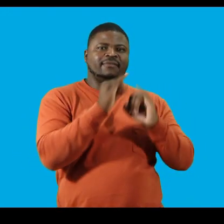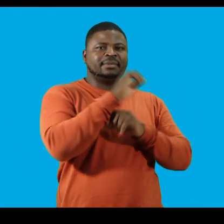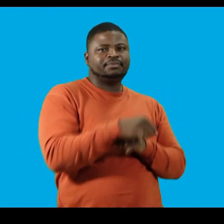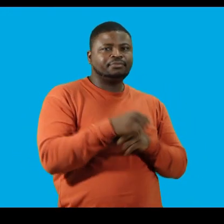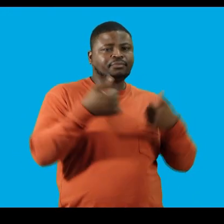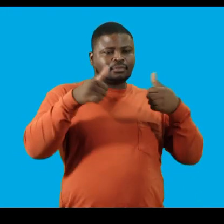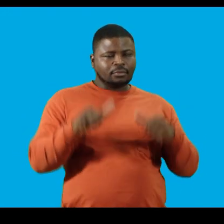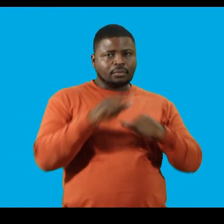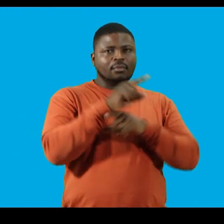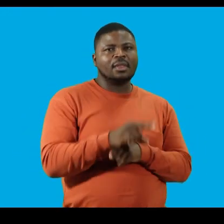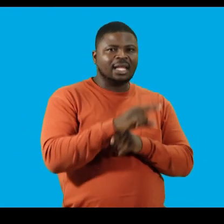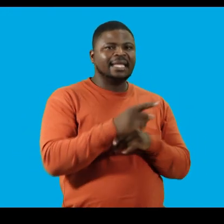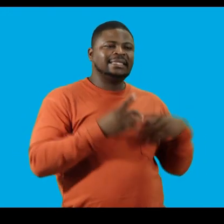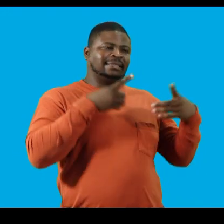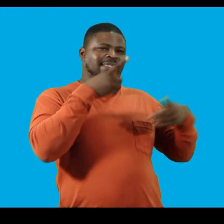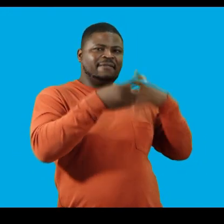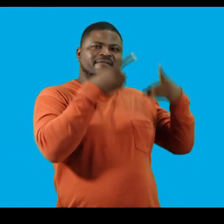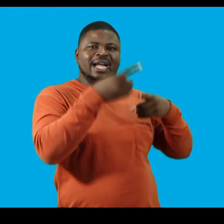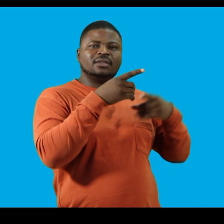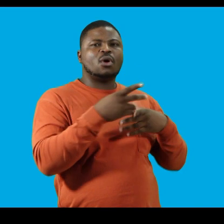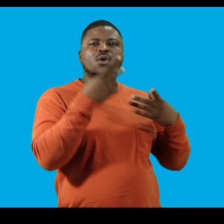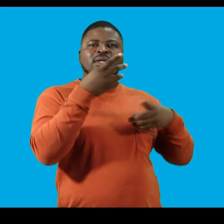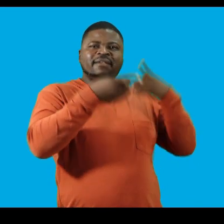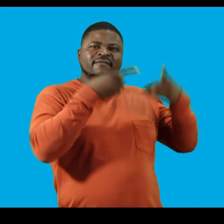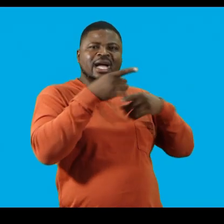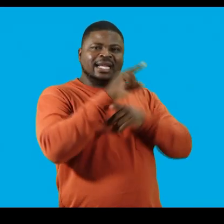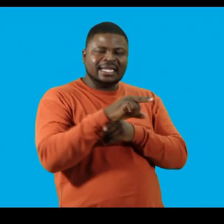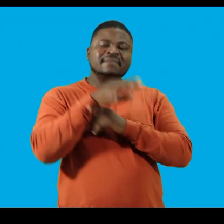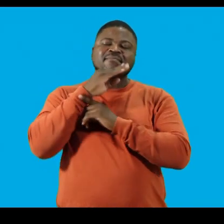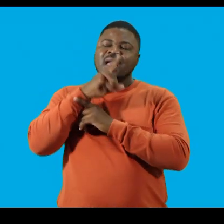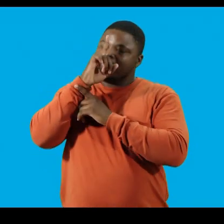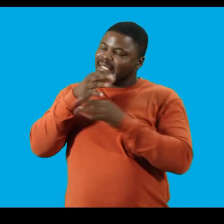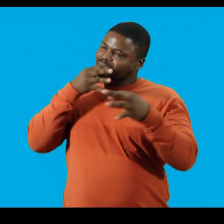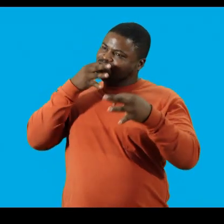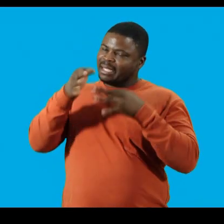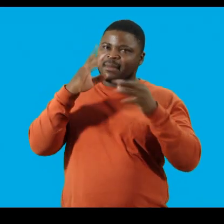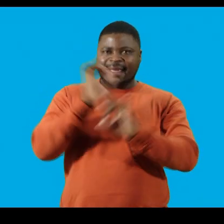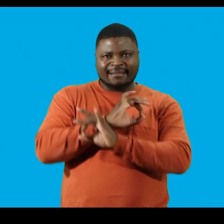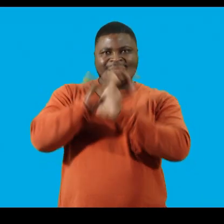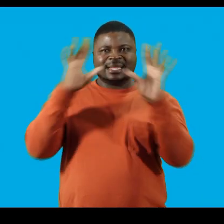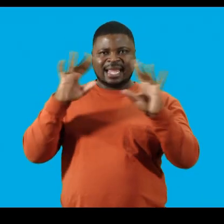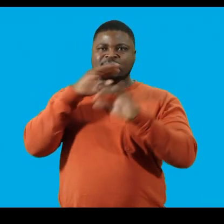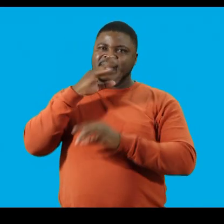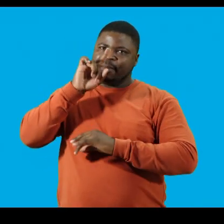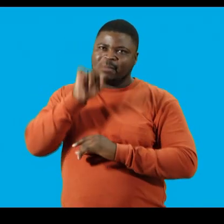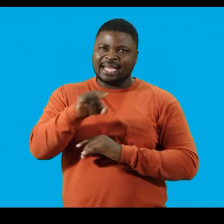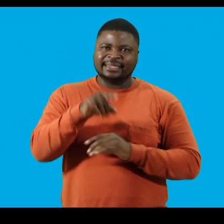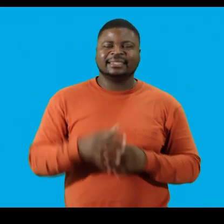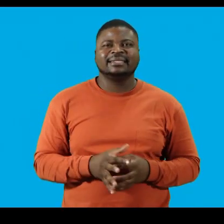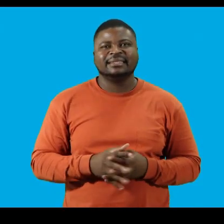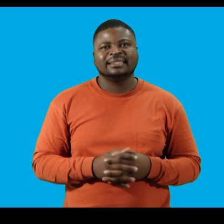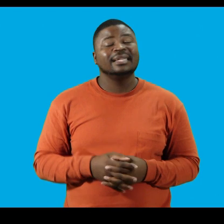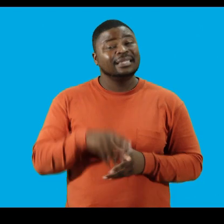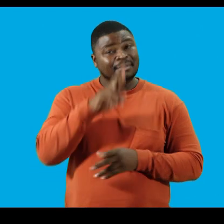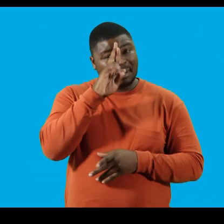And then easy marks, where they say define, you must give a clear meaning. Remember,